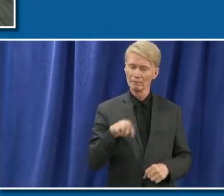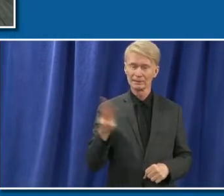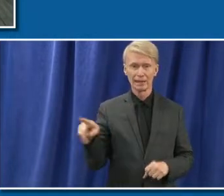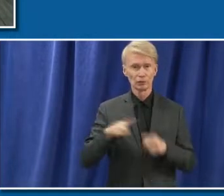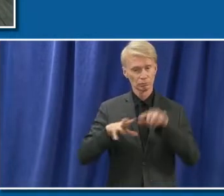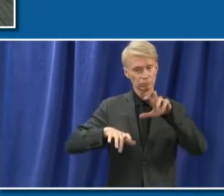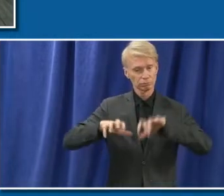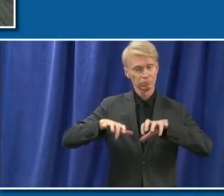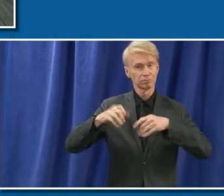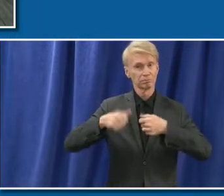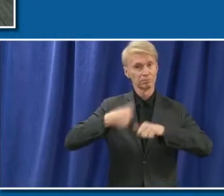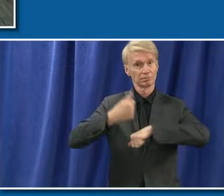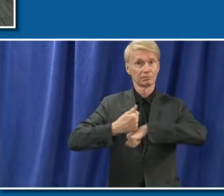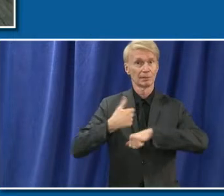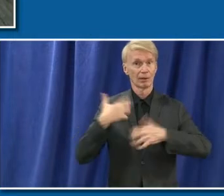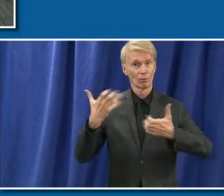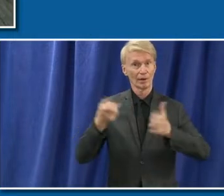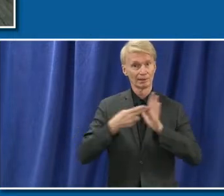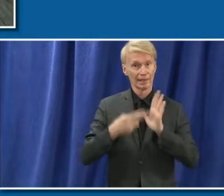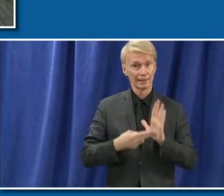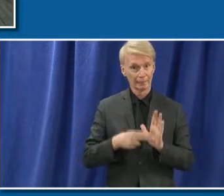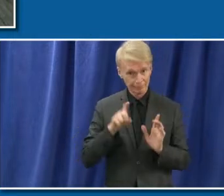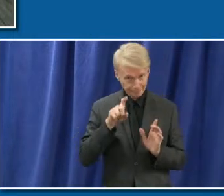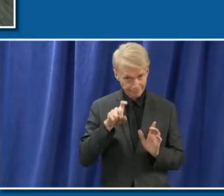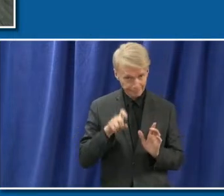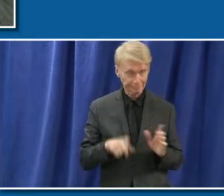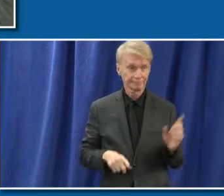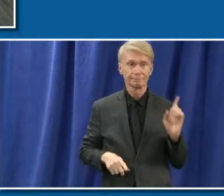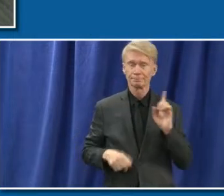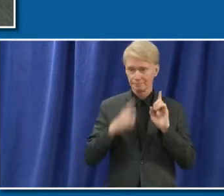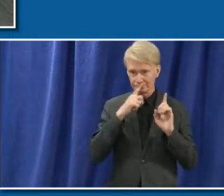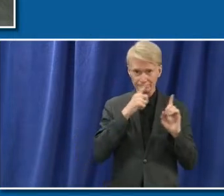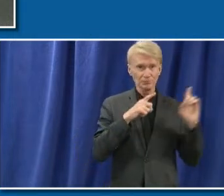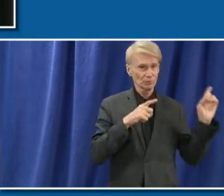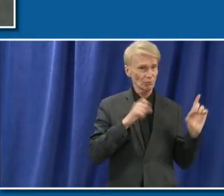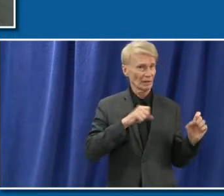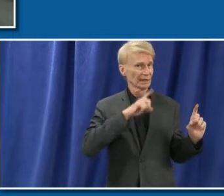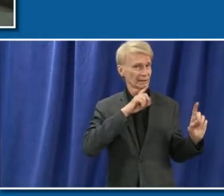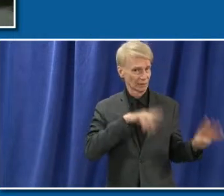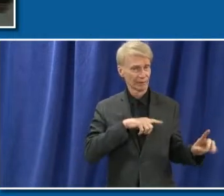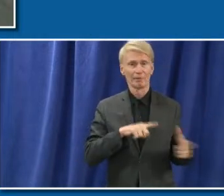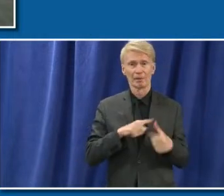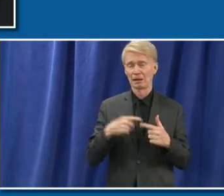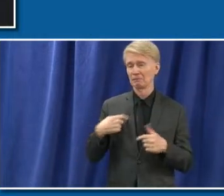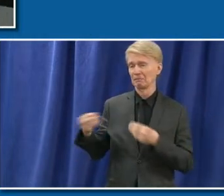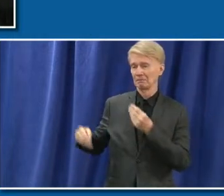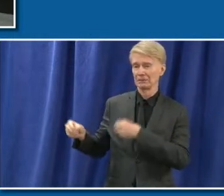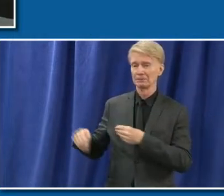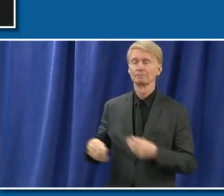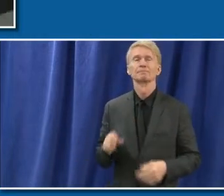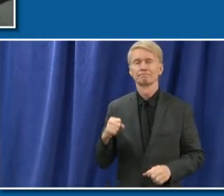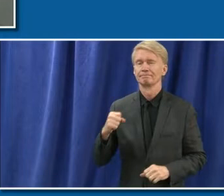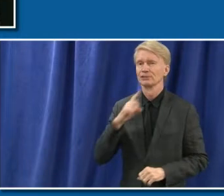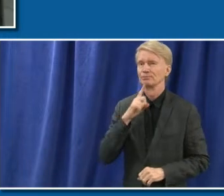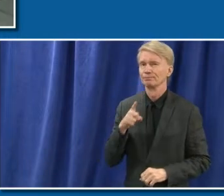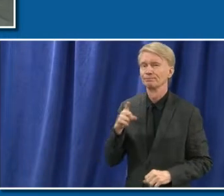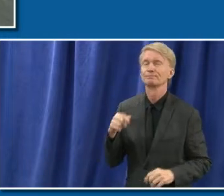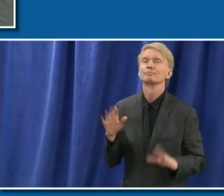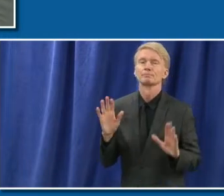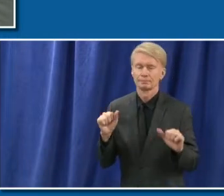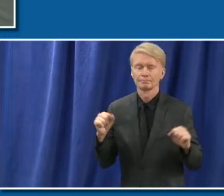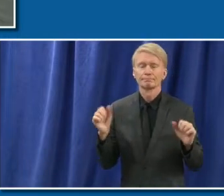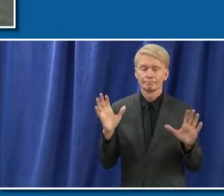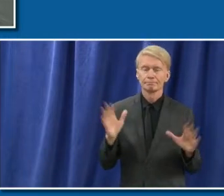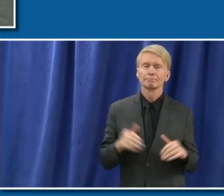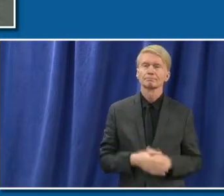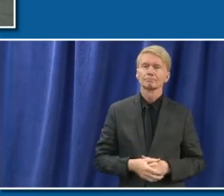up? So I'm going to let you start answering that question, and then we'll fill in. Absolutely. So